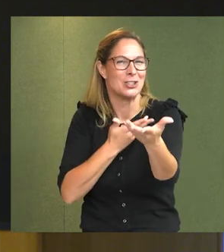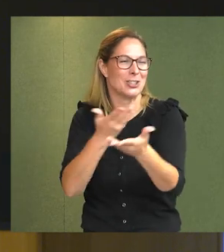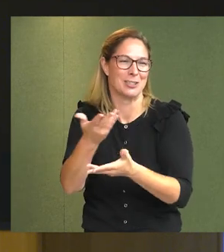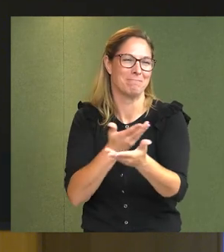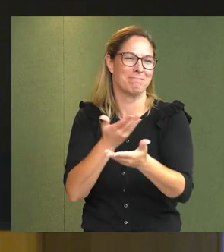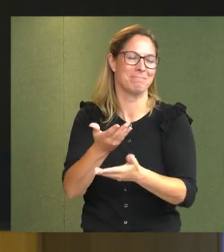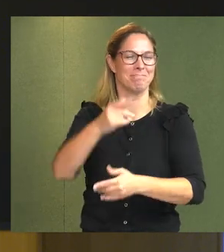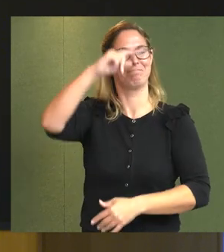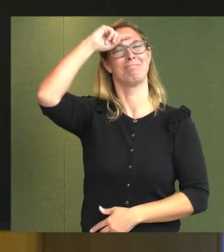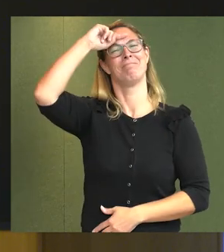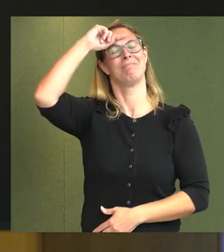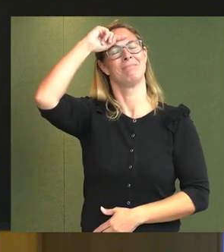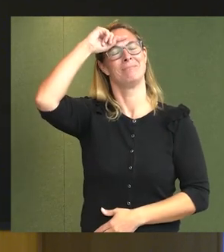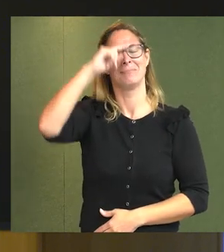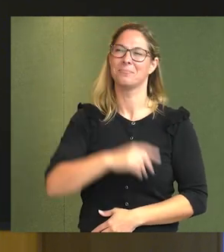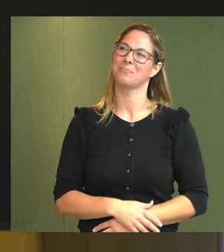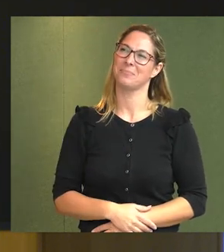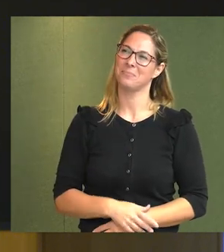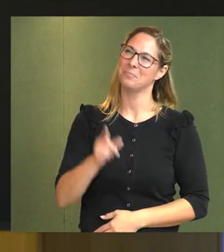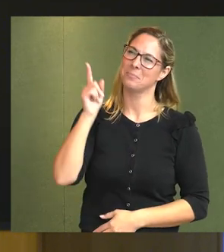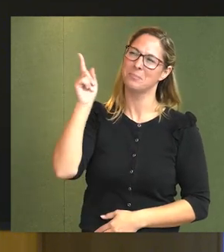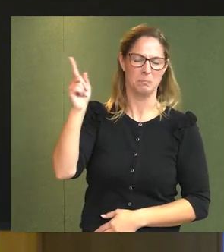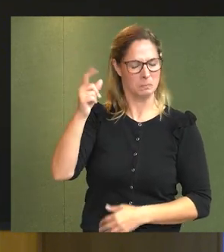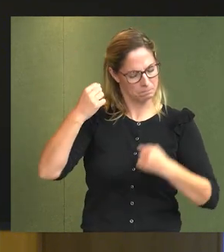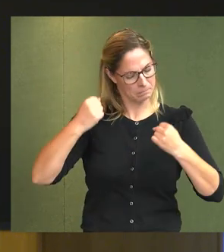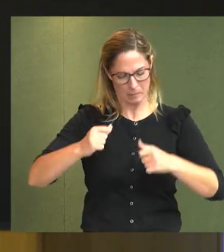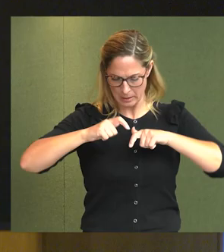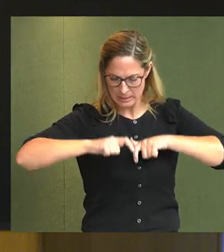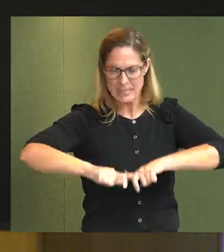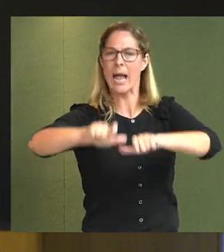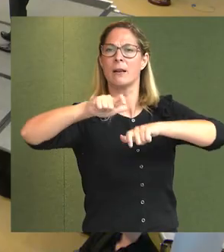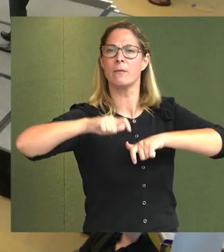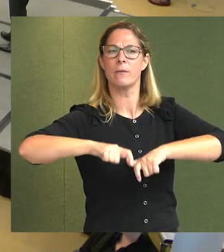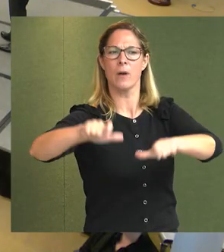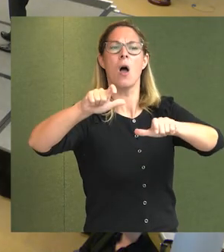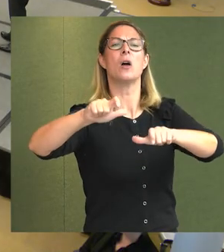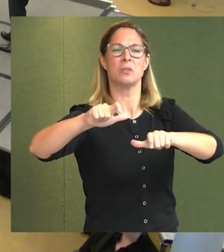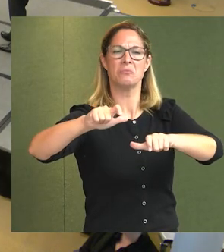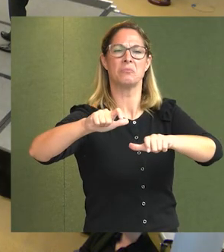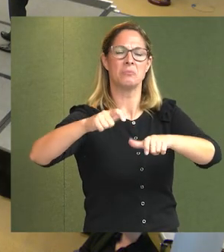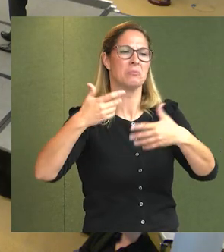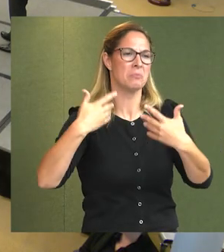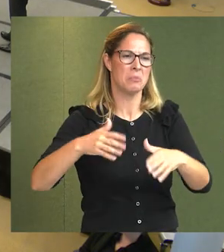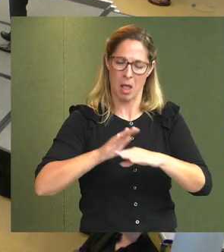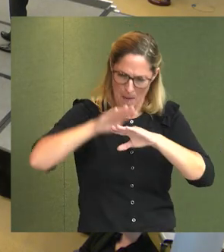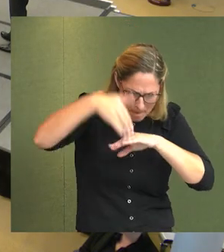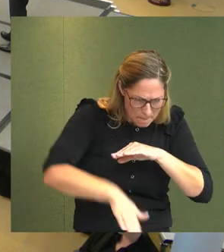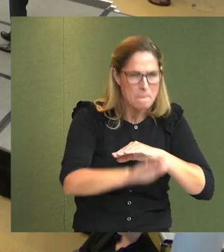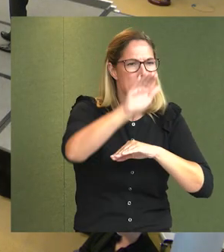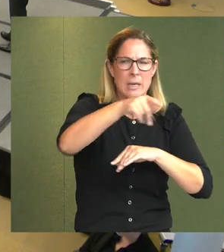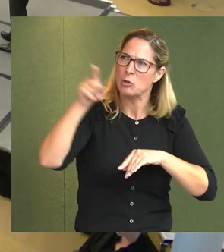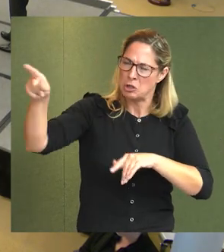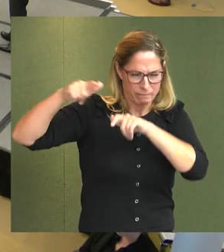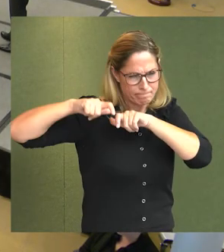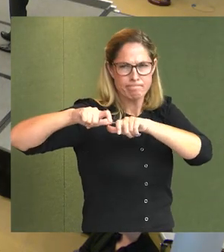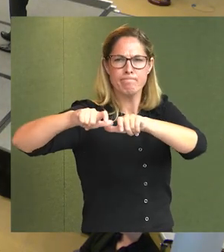reign has seen this great country through good times and bad. She has been a beacon of certainty for all of